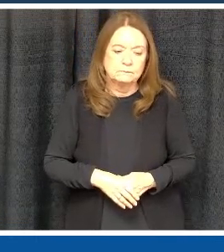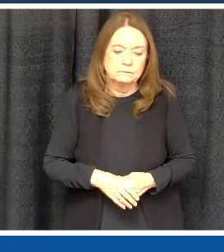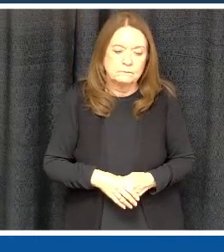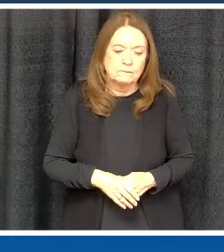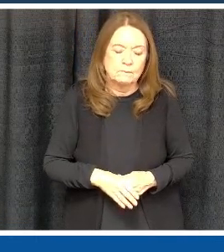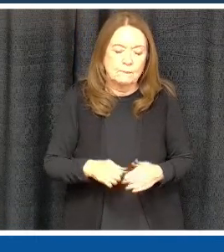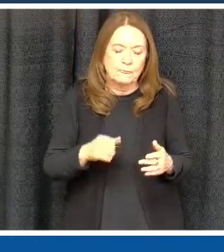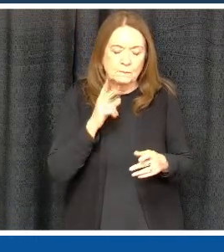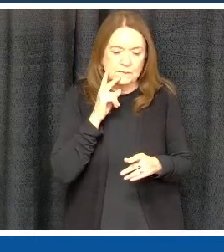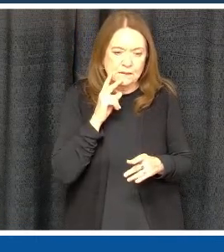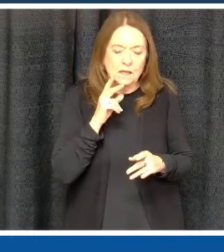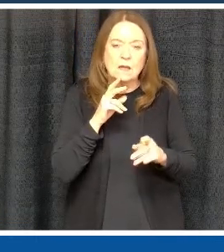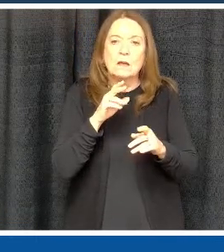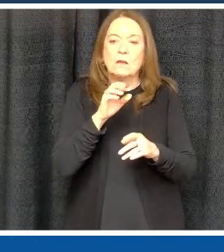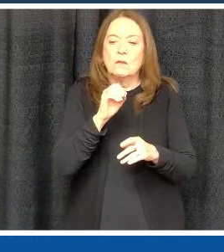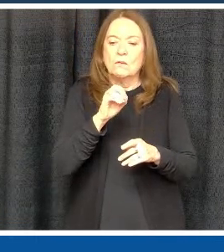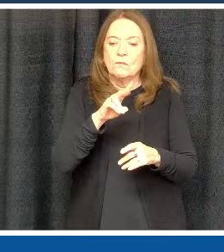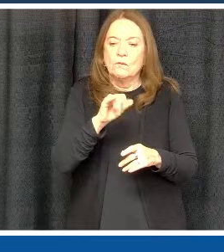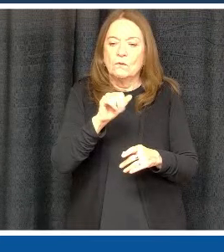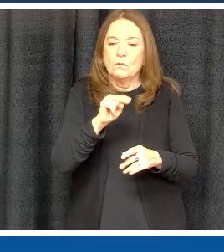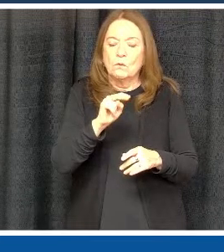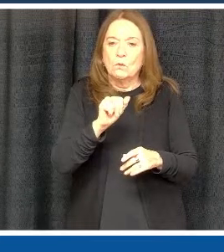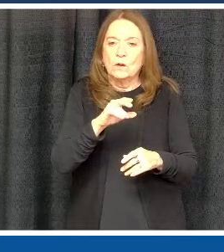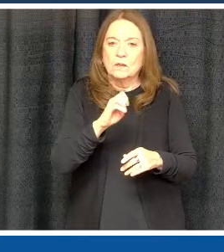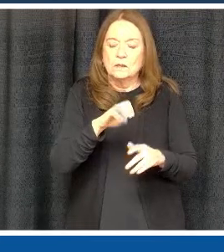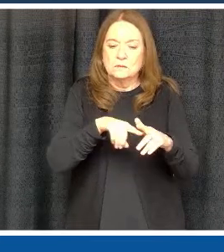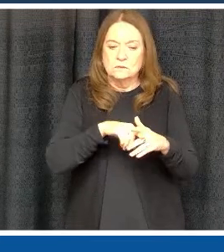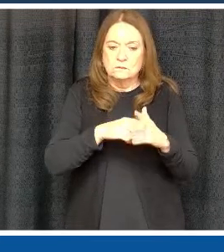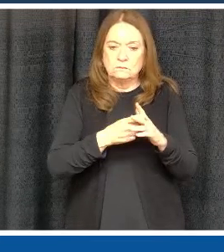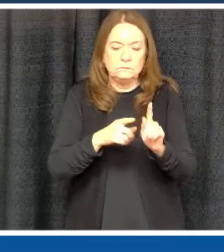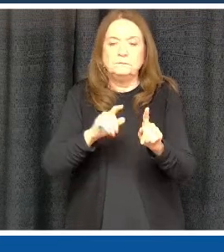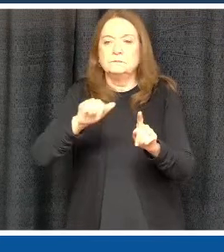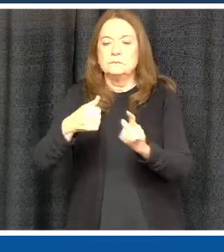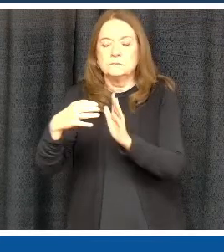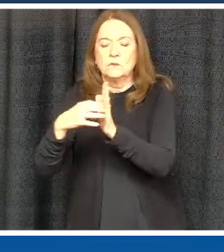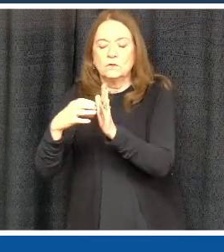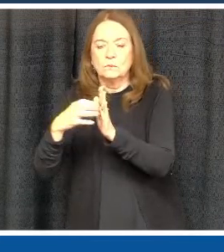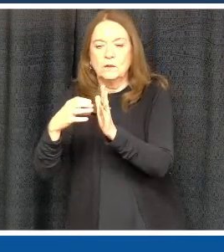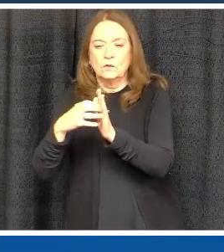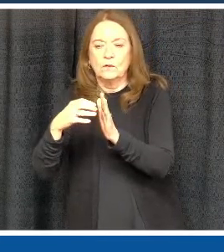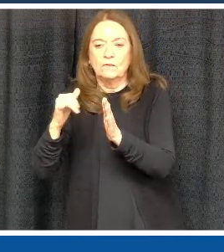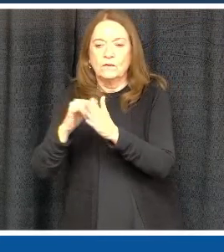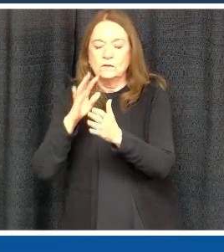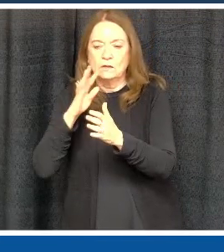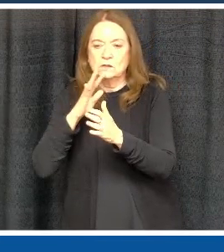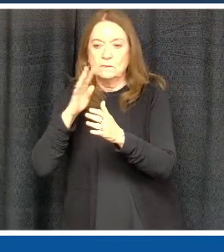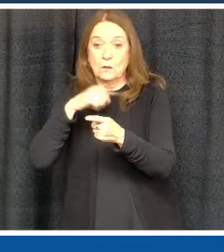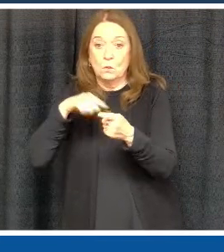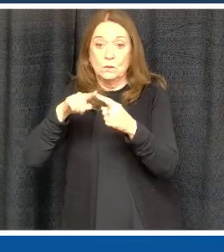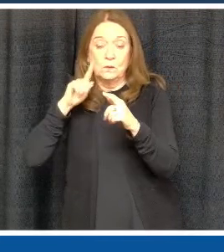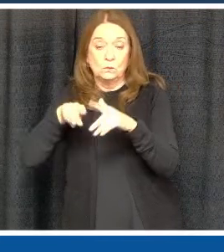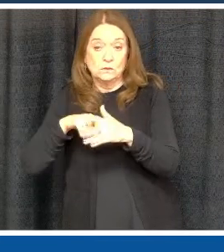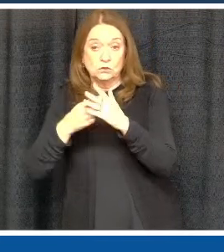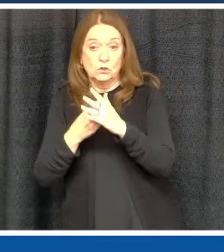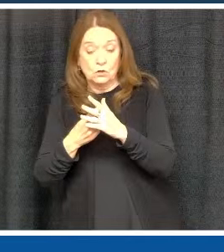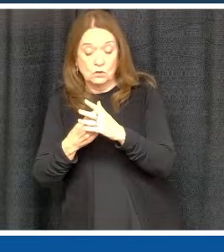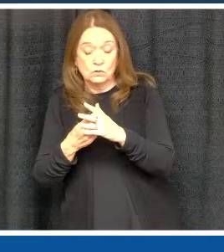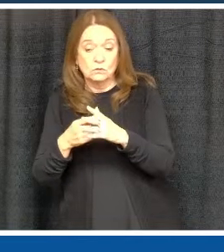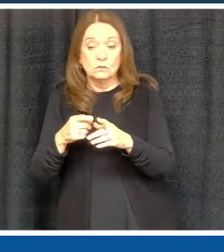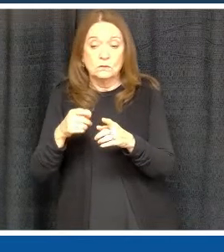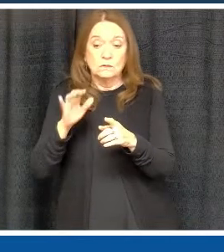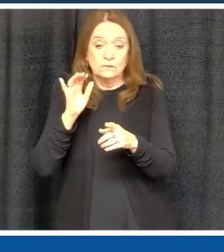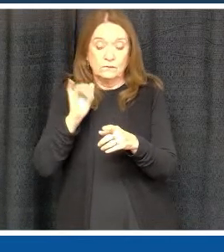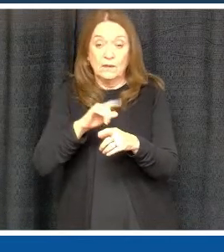Let me see. The ordinance is effective. There was another paragraph, and that's the effective date of the ordinance that was in question